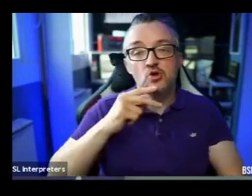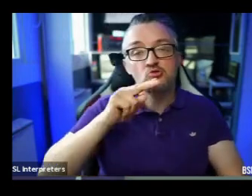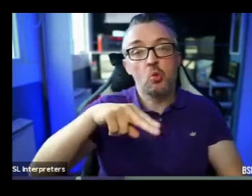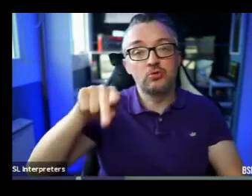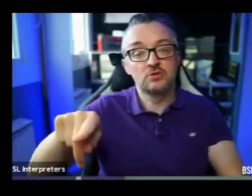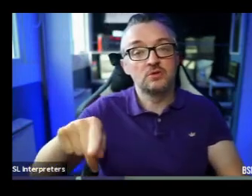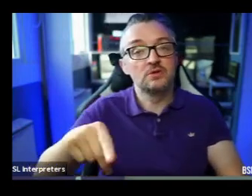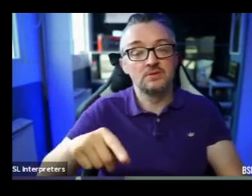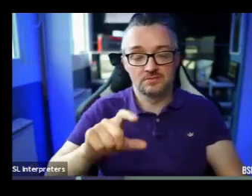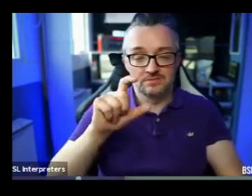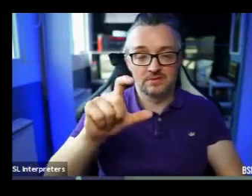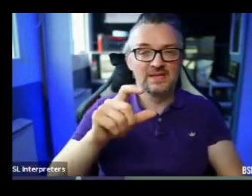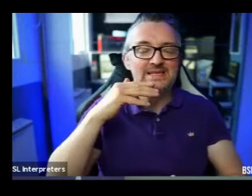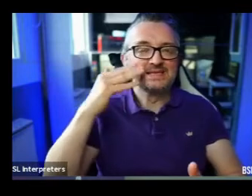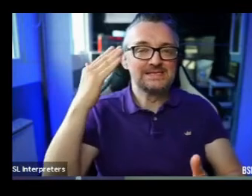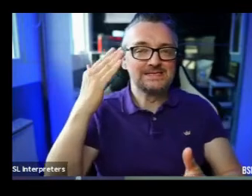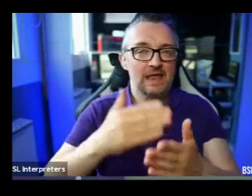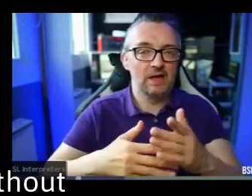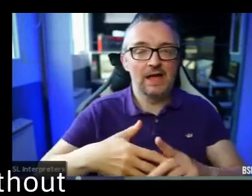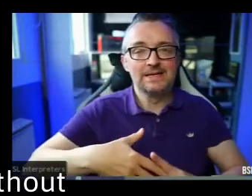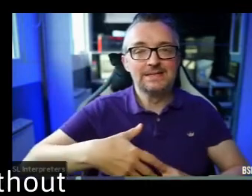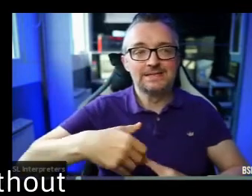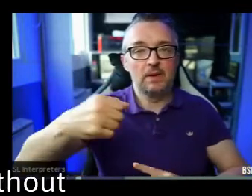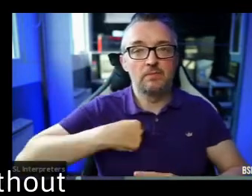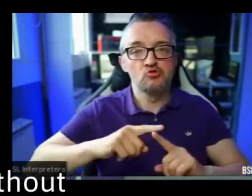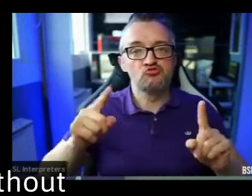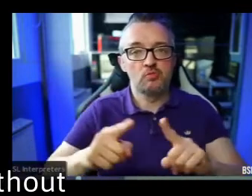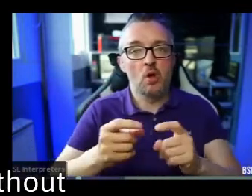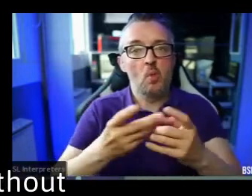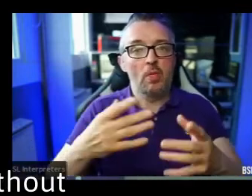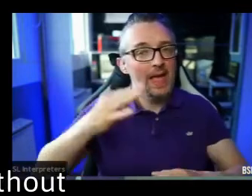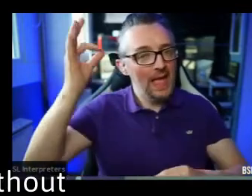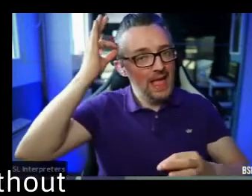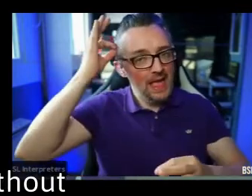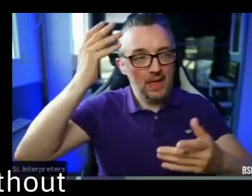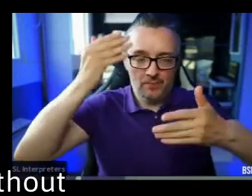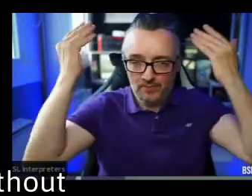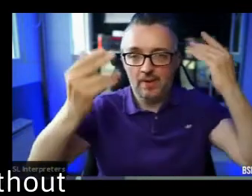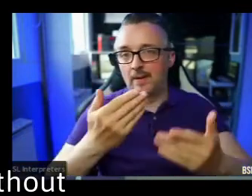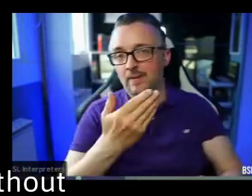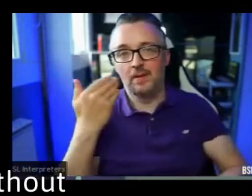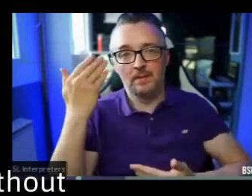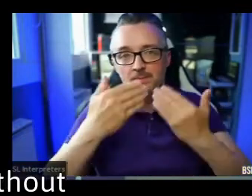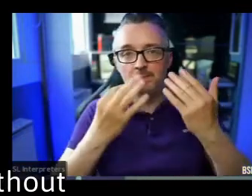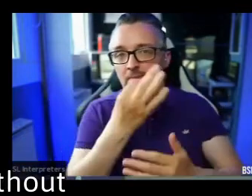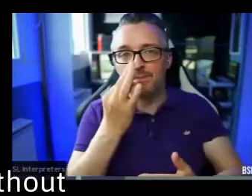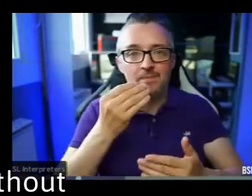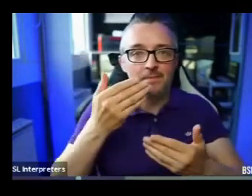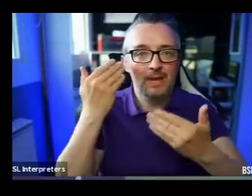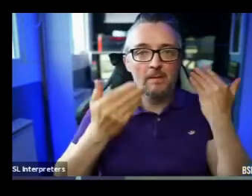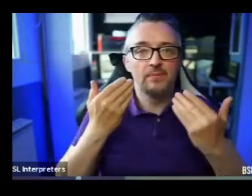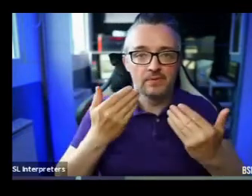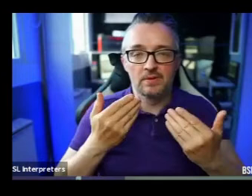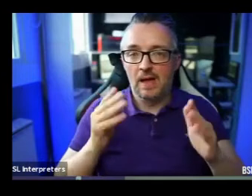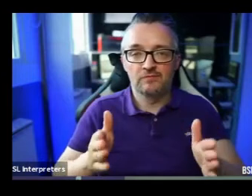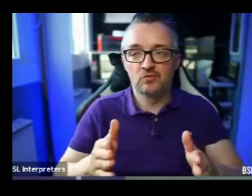lady? It, in Norwegian says in capital letters, never take me out of my room without my hair done and my makeup on. And